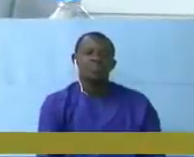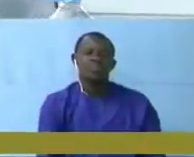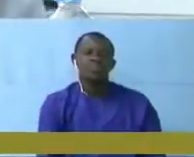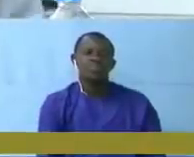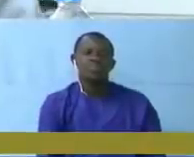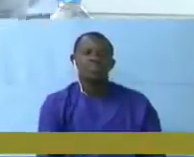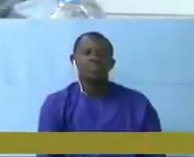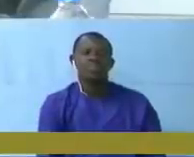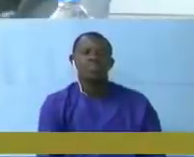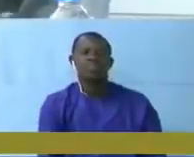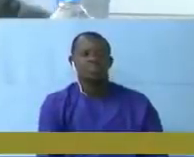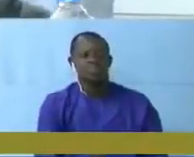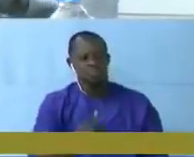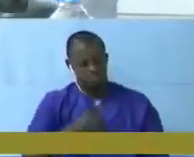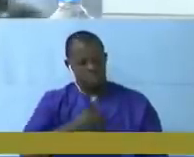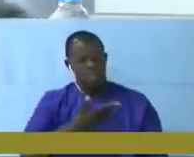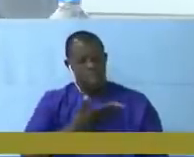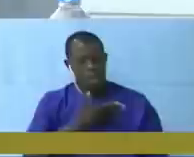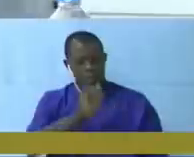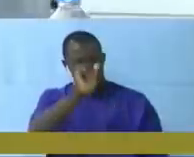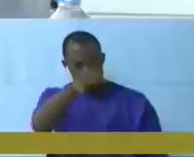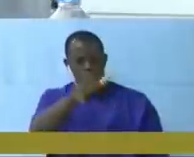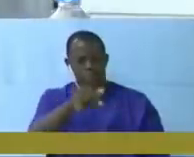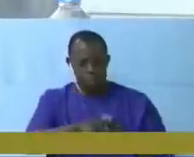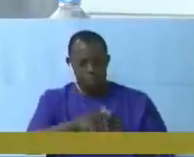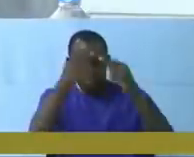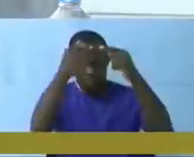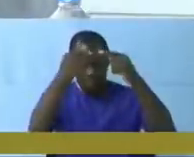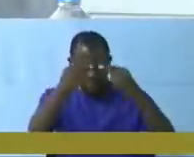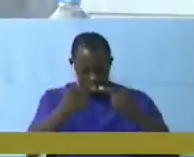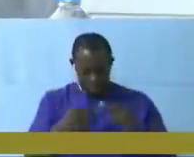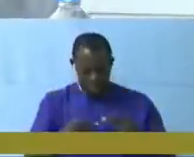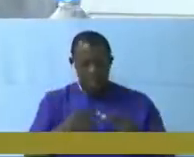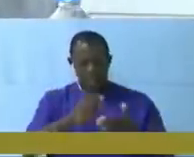And I have your statement, your draft statement. Yes,